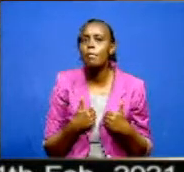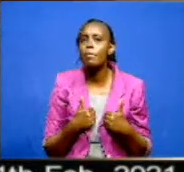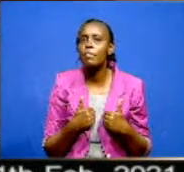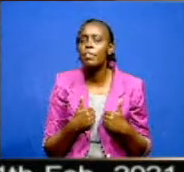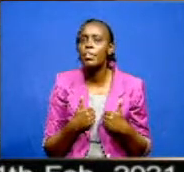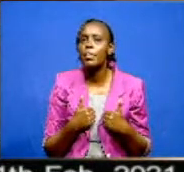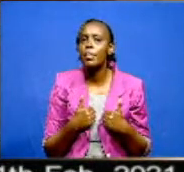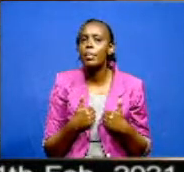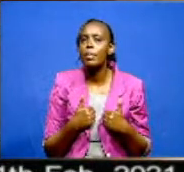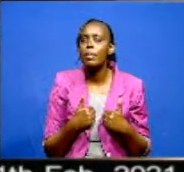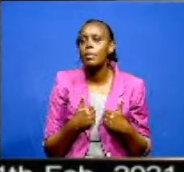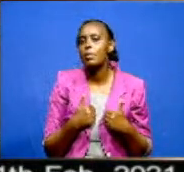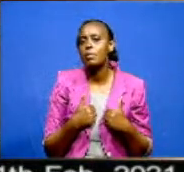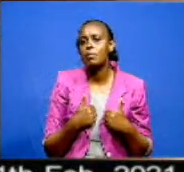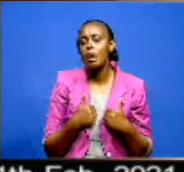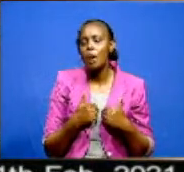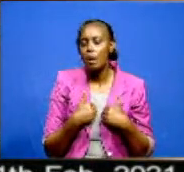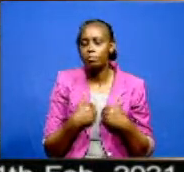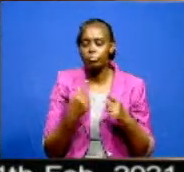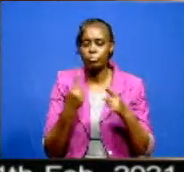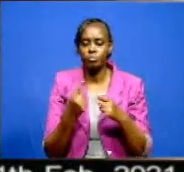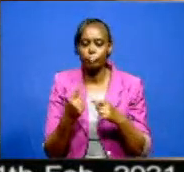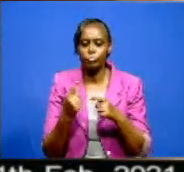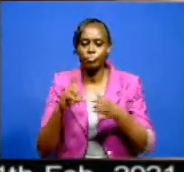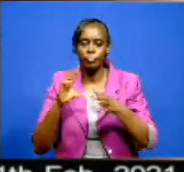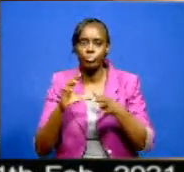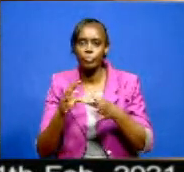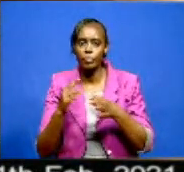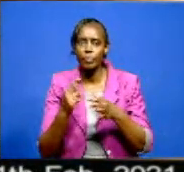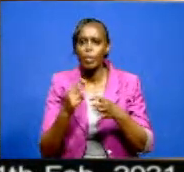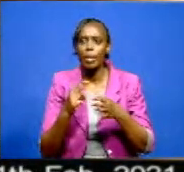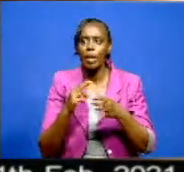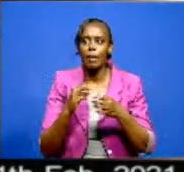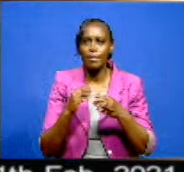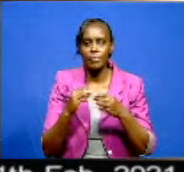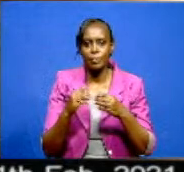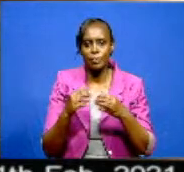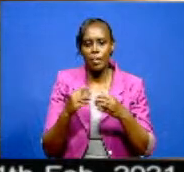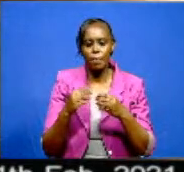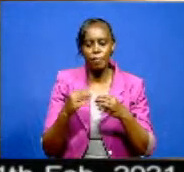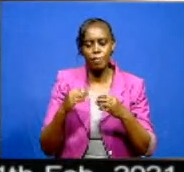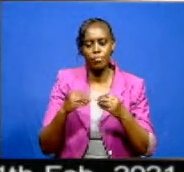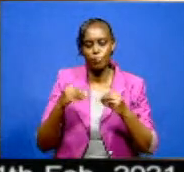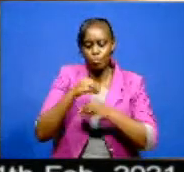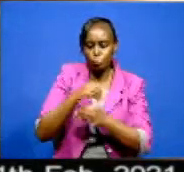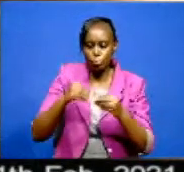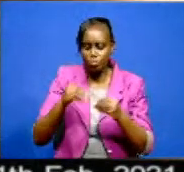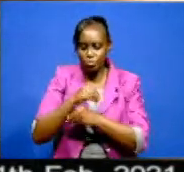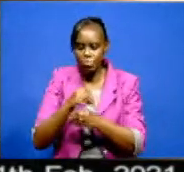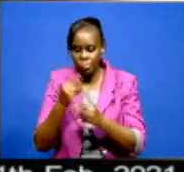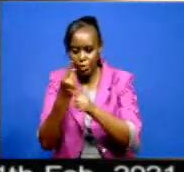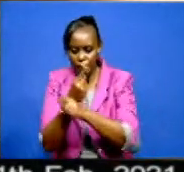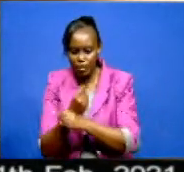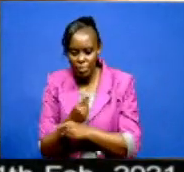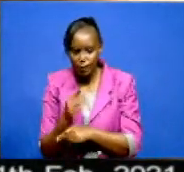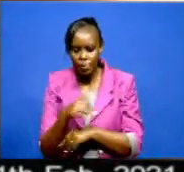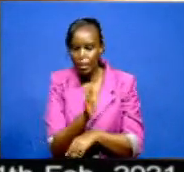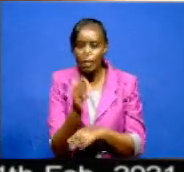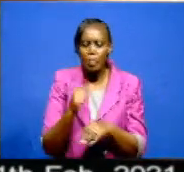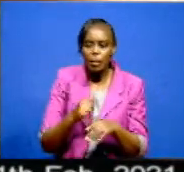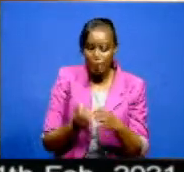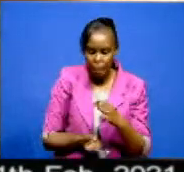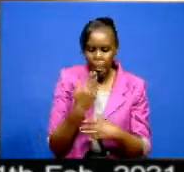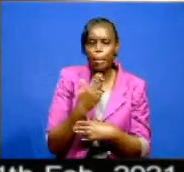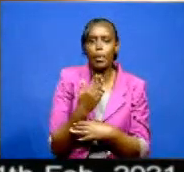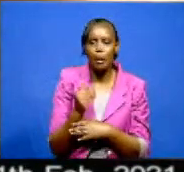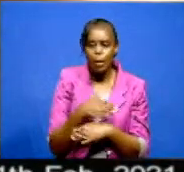of intermarried, or for lack of a better, they have crossbred. And even you are coming up with the